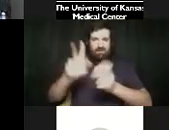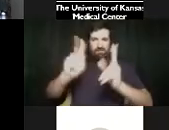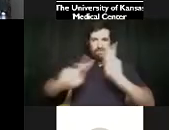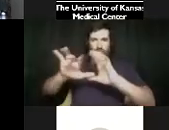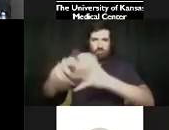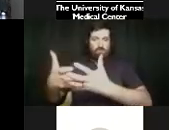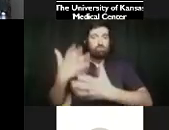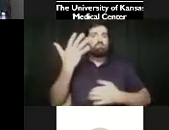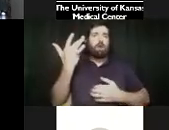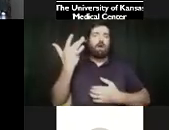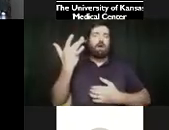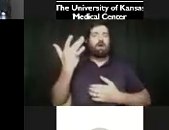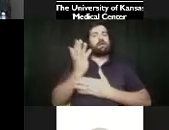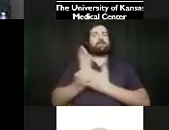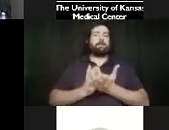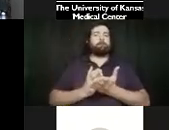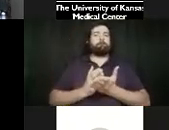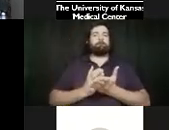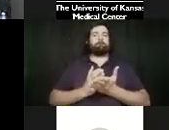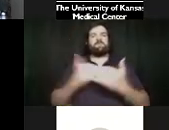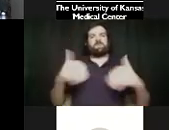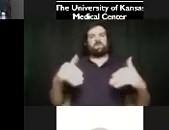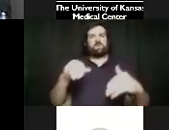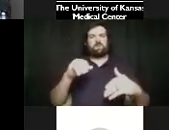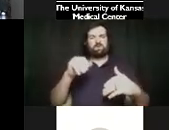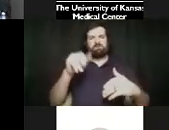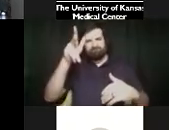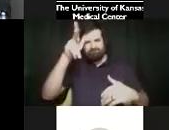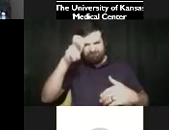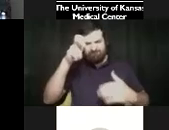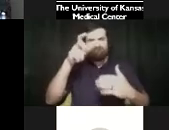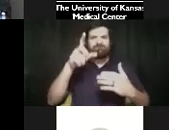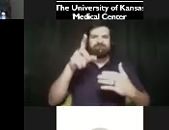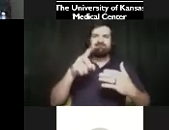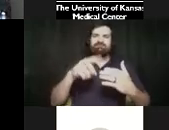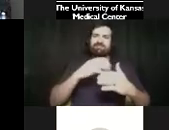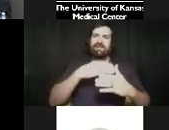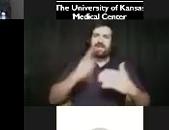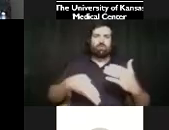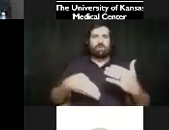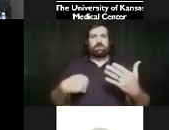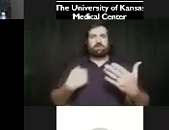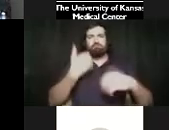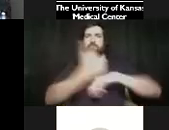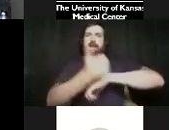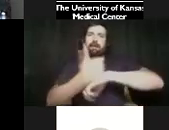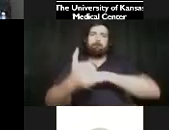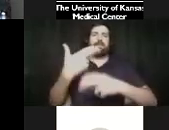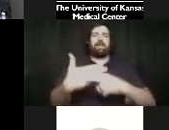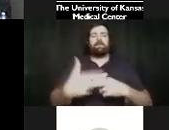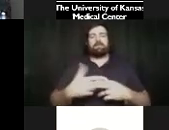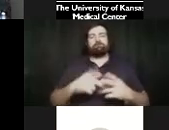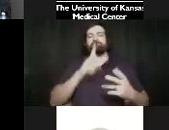to diminish some of the really evil consequences of this naming and blaming that have been going